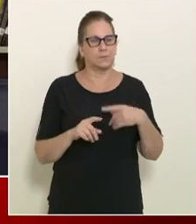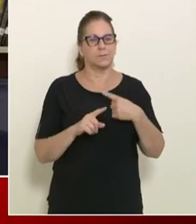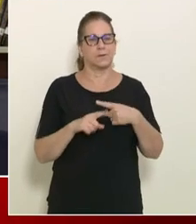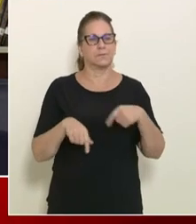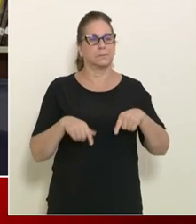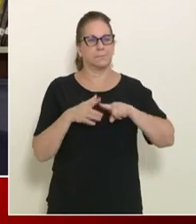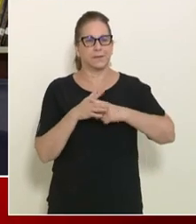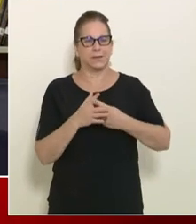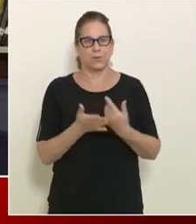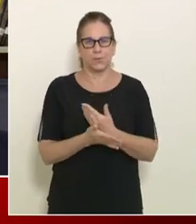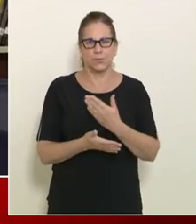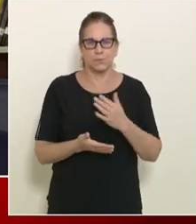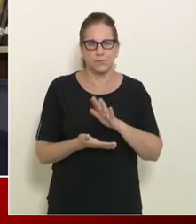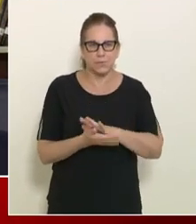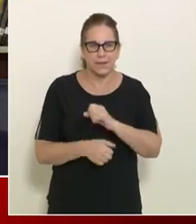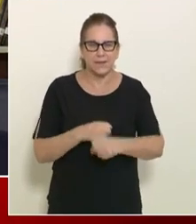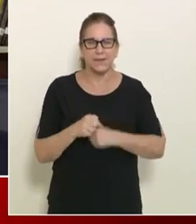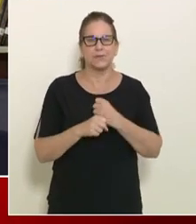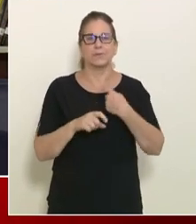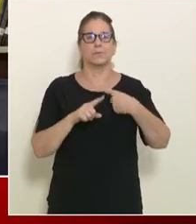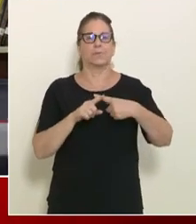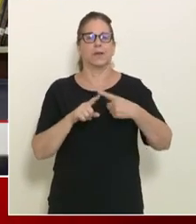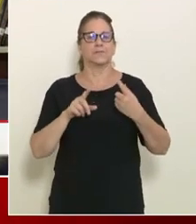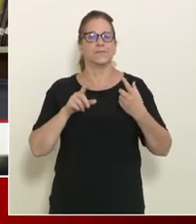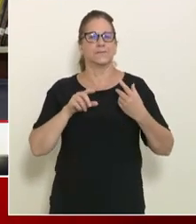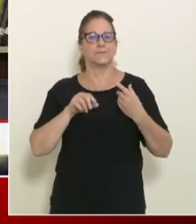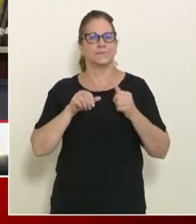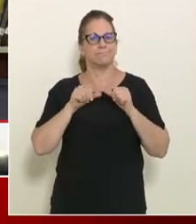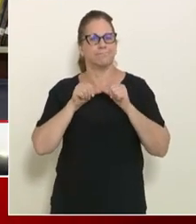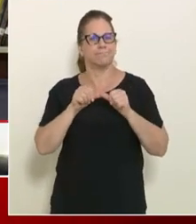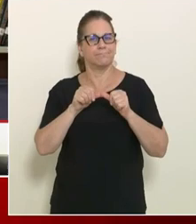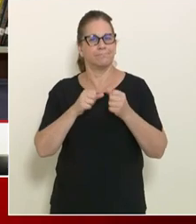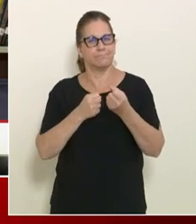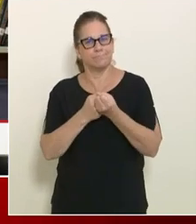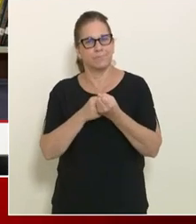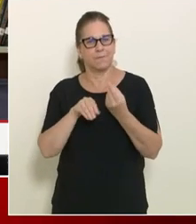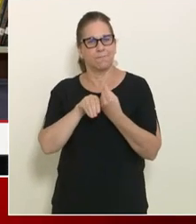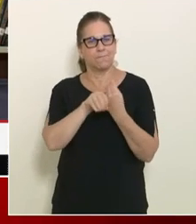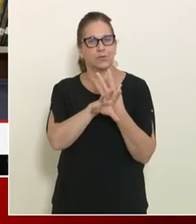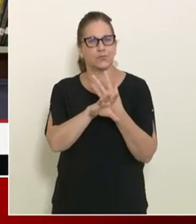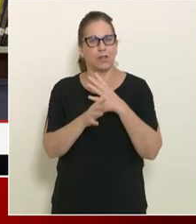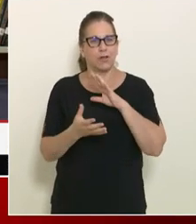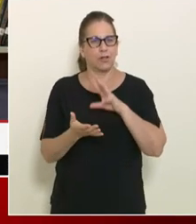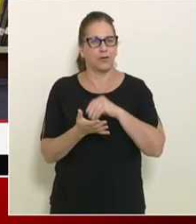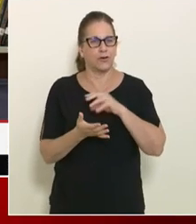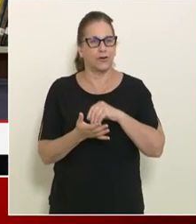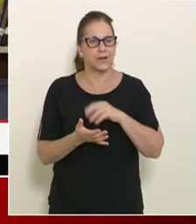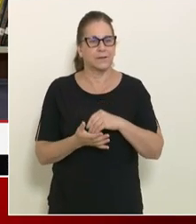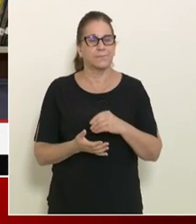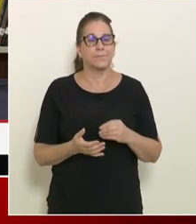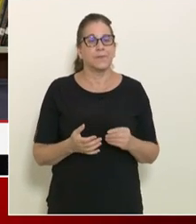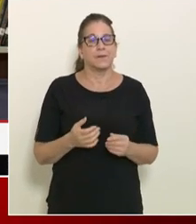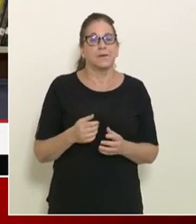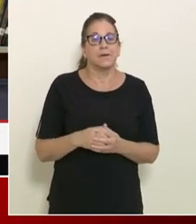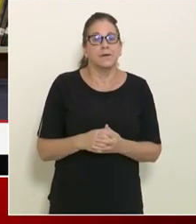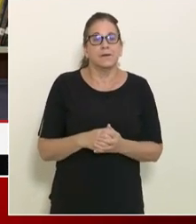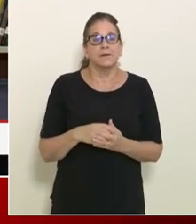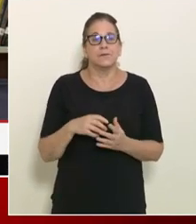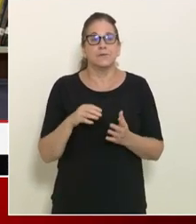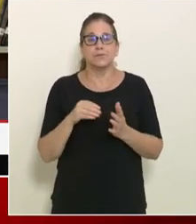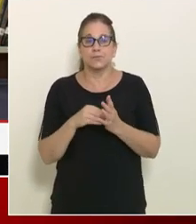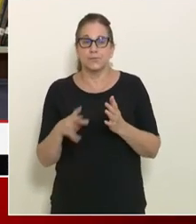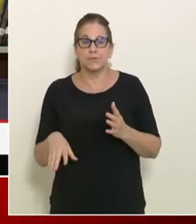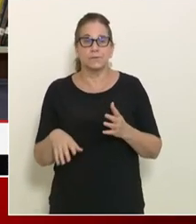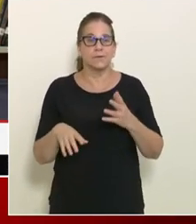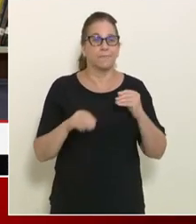virtual learning. You heard from JC that families and students have been picking up devices, and you will hear from the